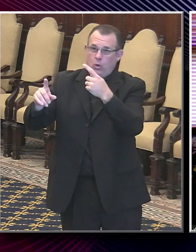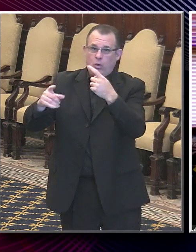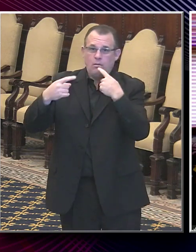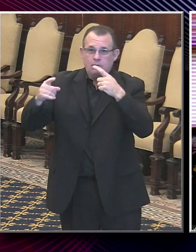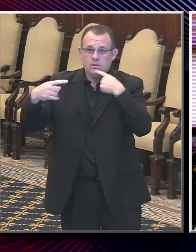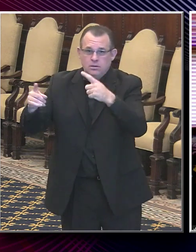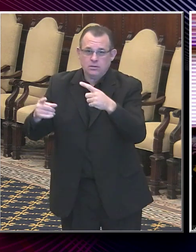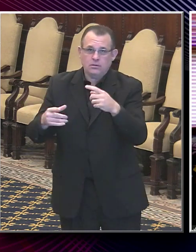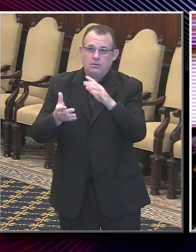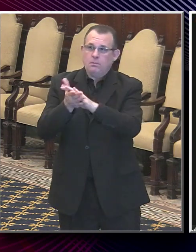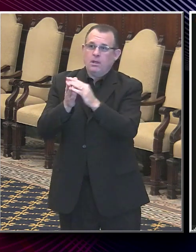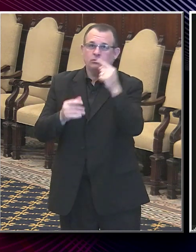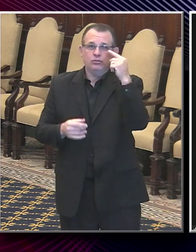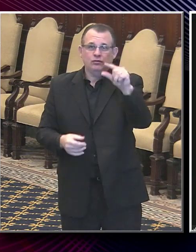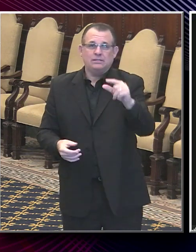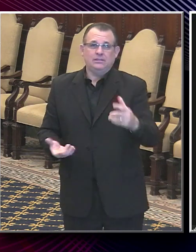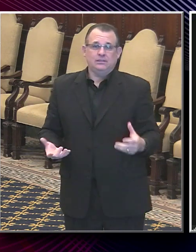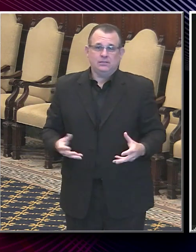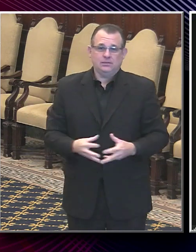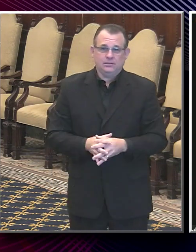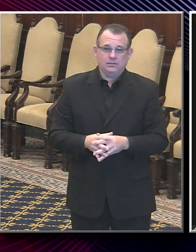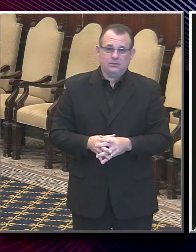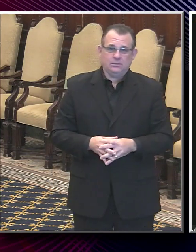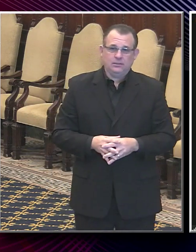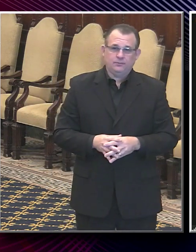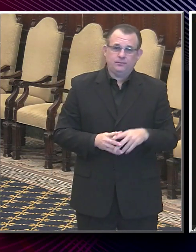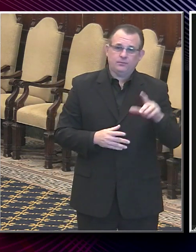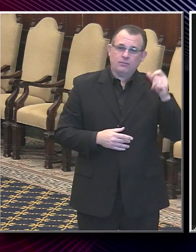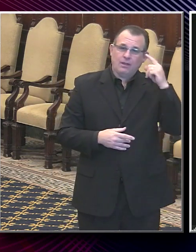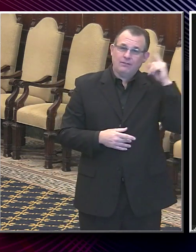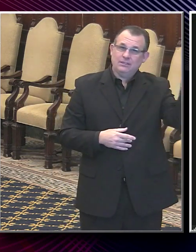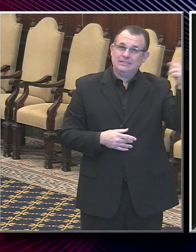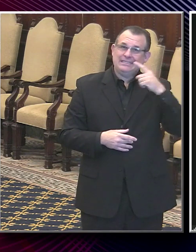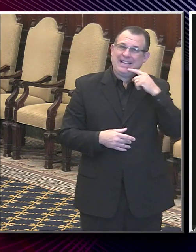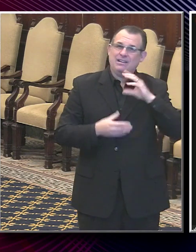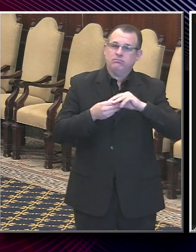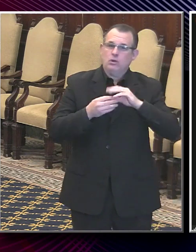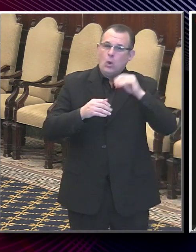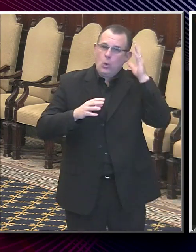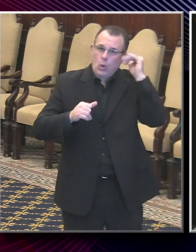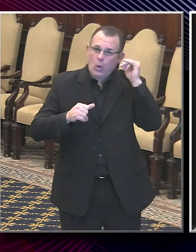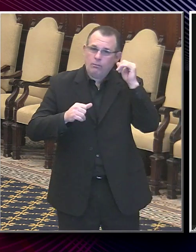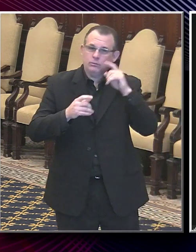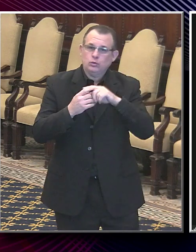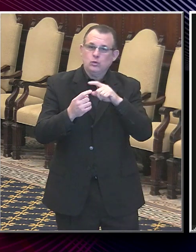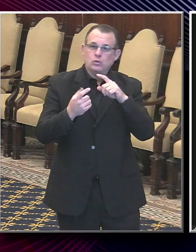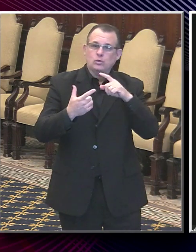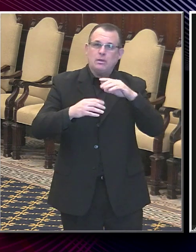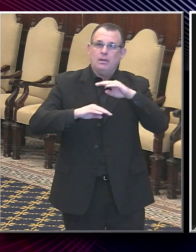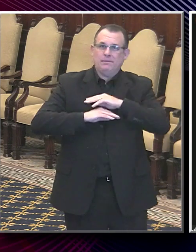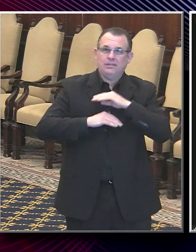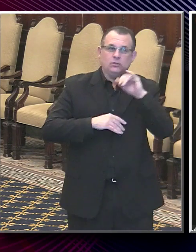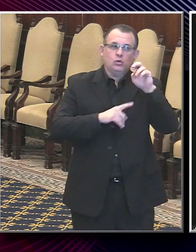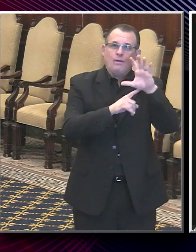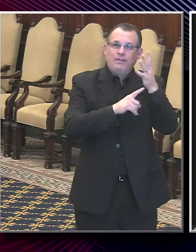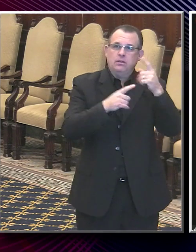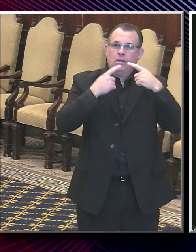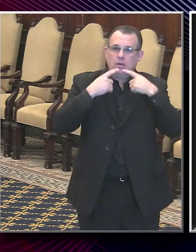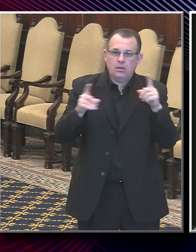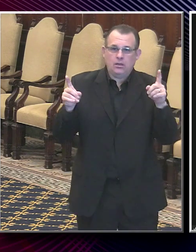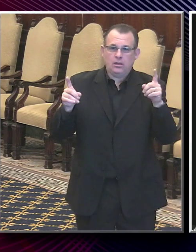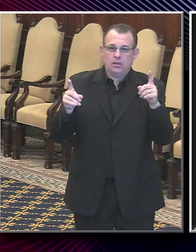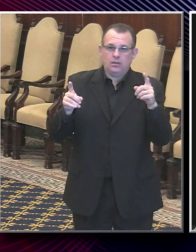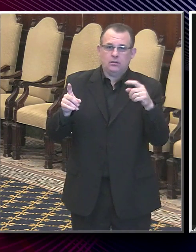opening. The governor said that he hopes to meet that June 5th deadline. Has he told you